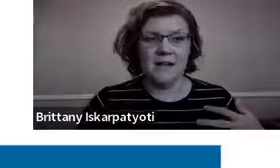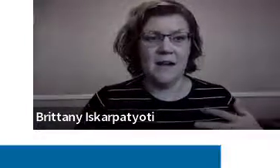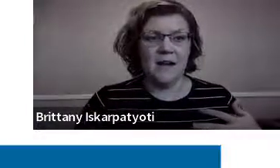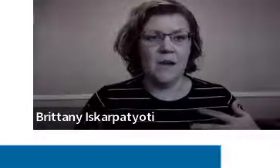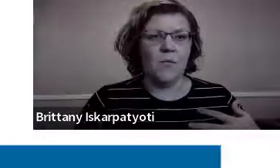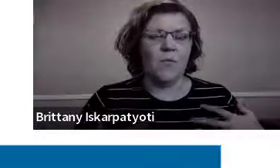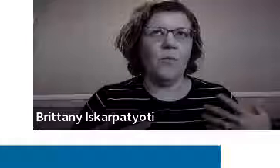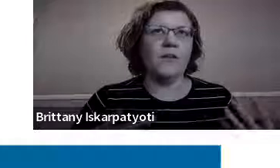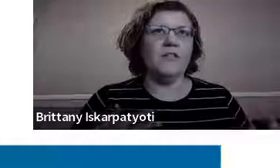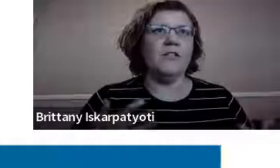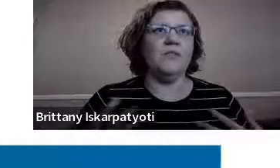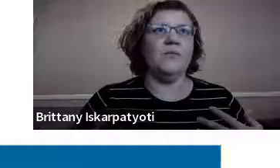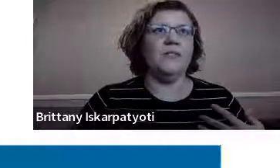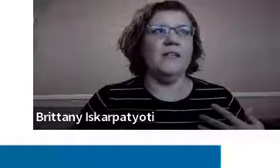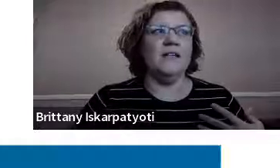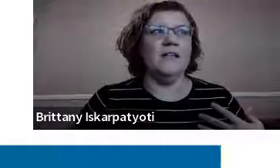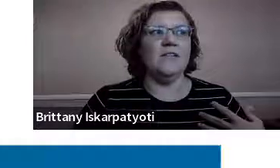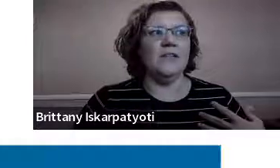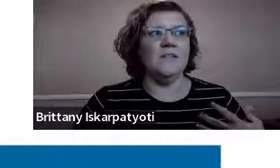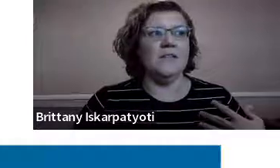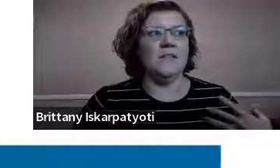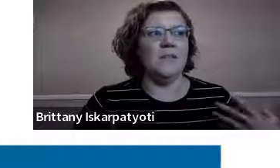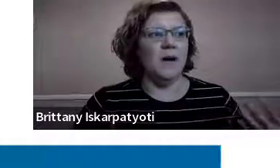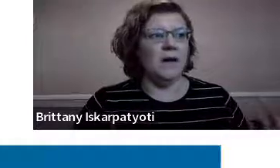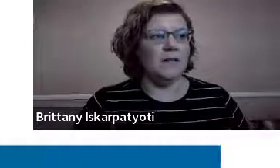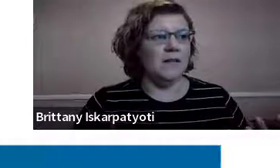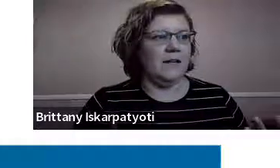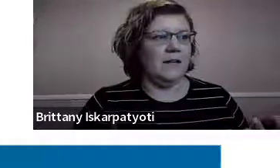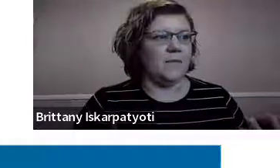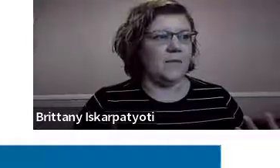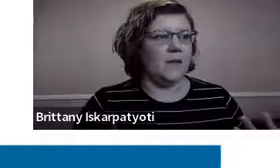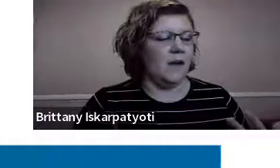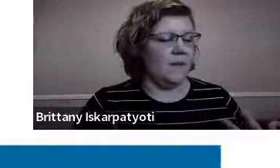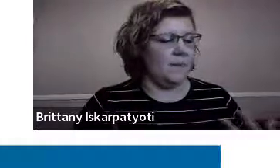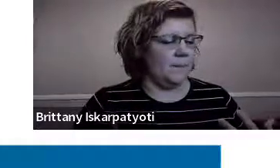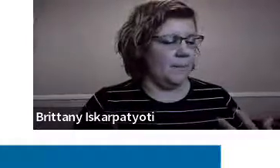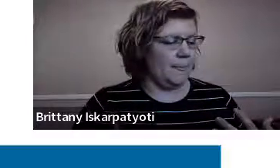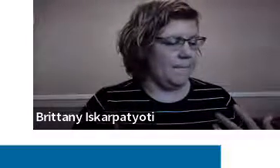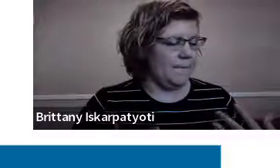crises. What do you see in terms of modeling